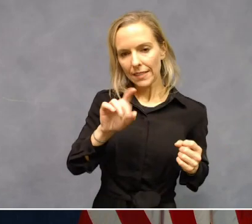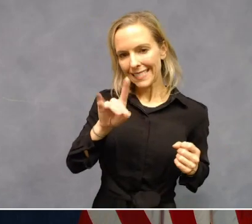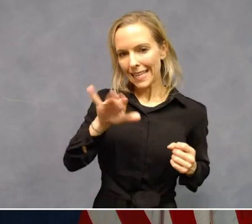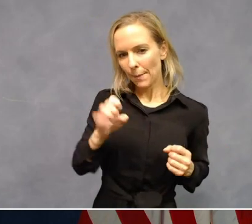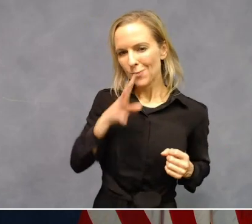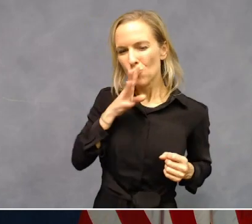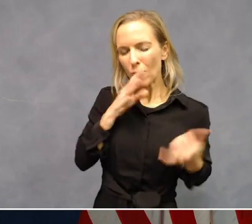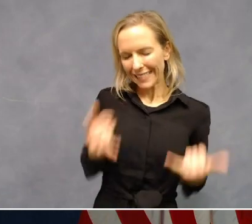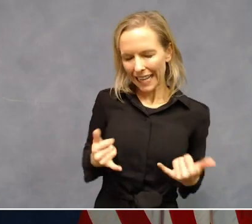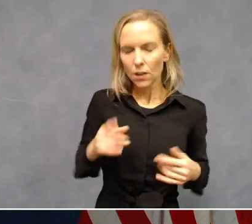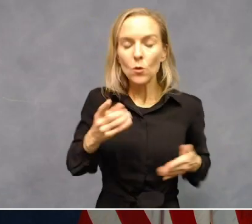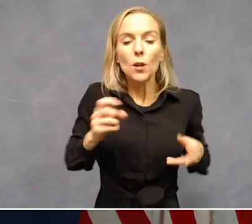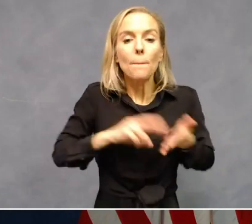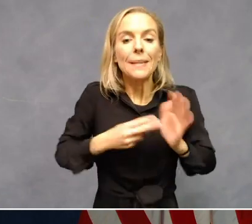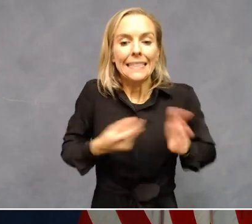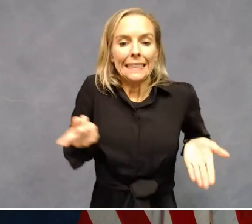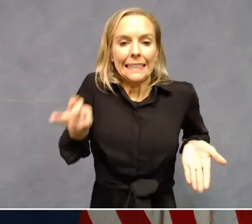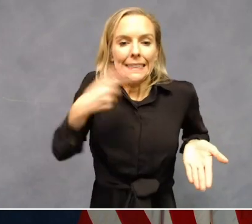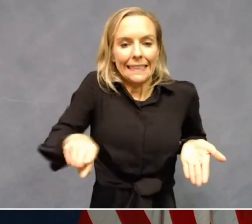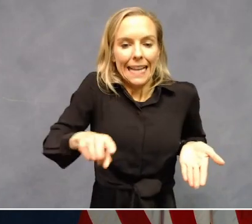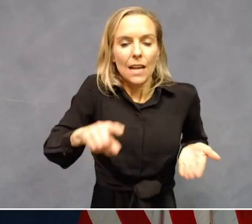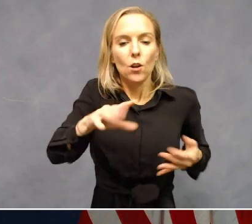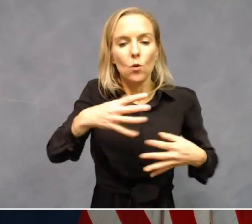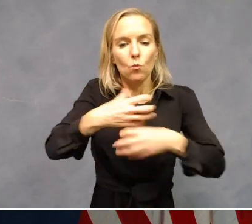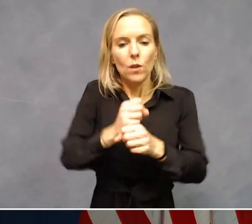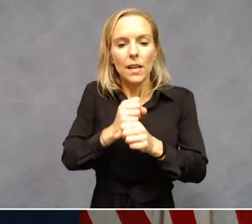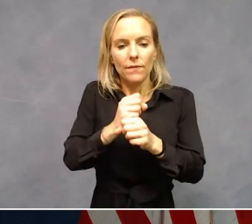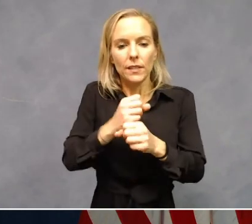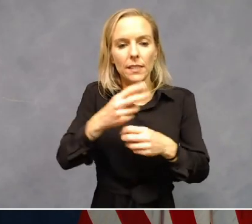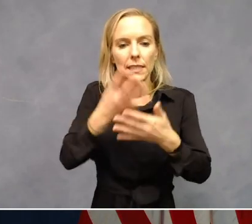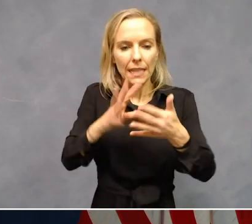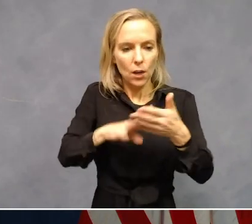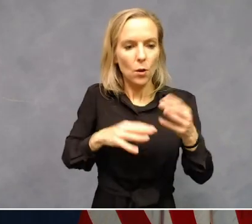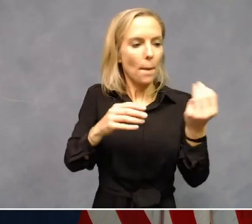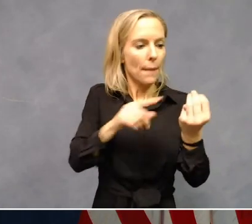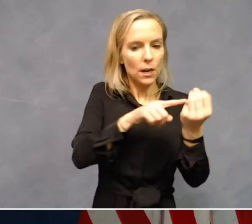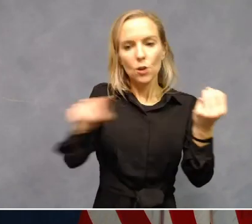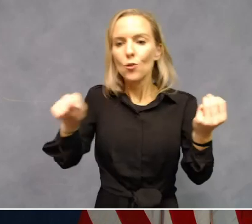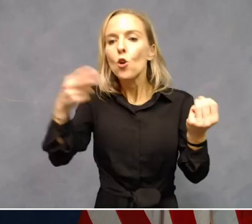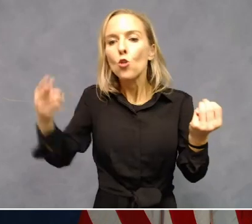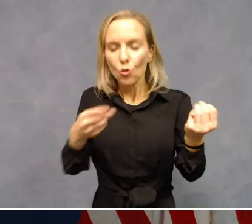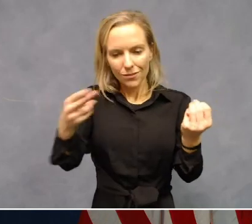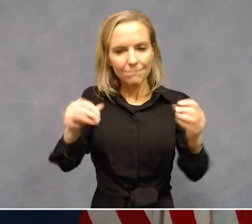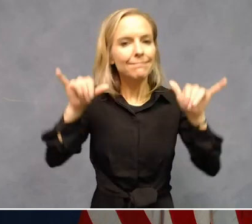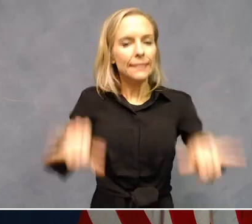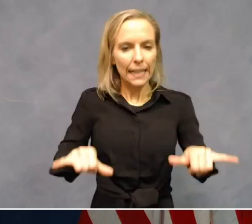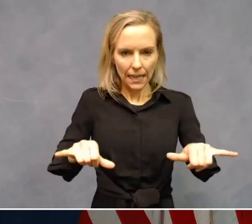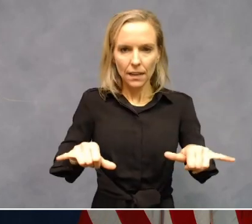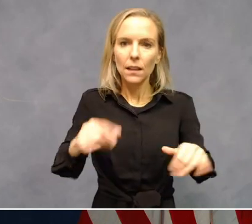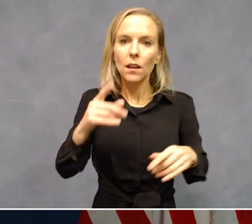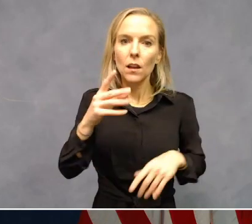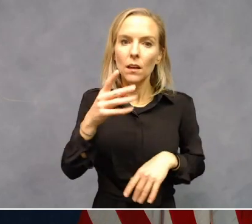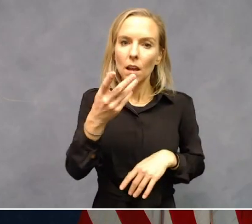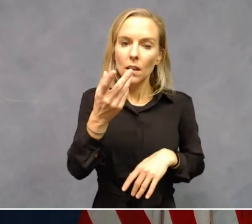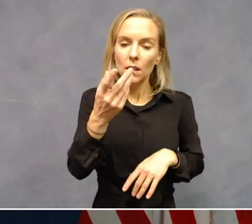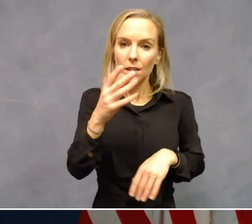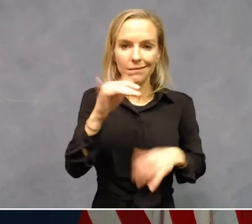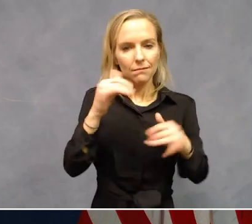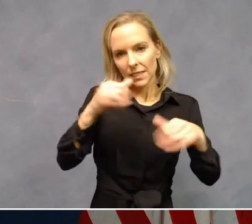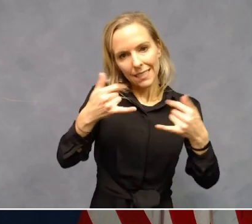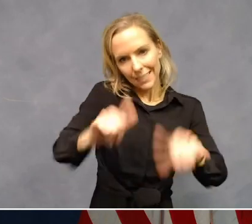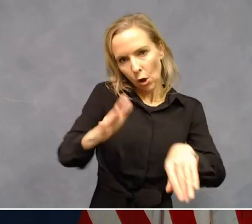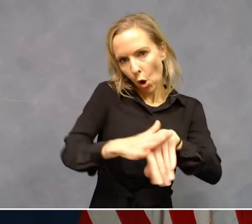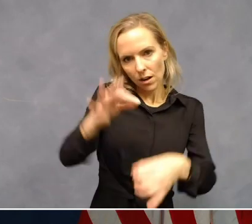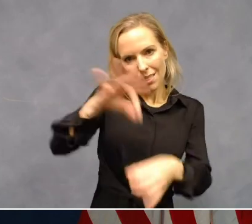So next week, our briefing schedule is going to be Monday through Thursday, including Election Day, because we'll be fighting COVID that day as